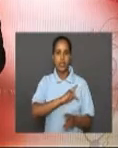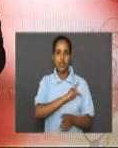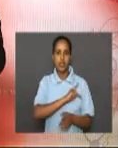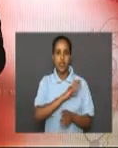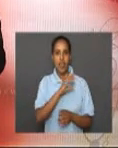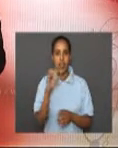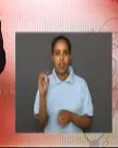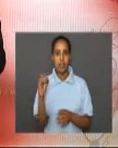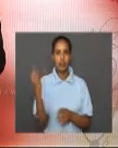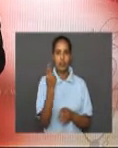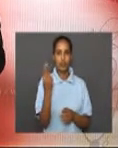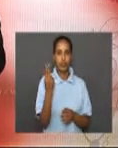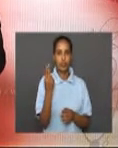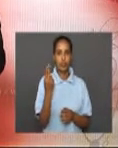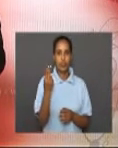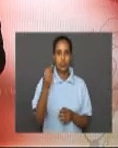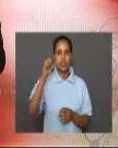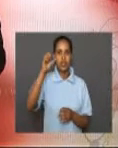Communication Technology presents